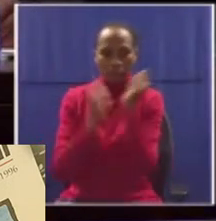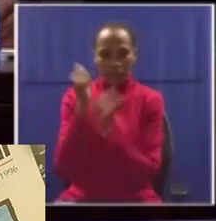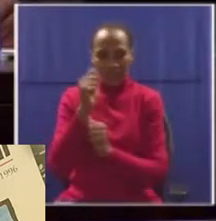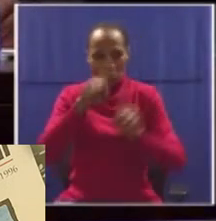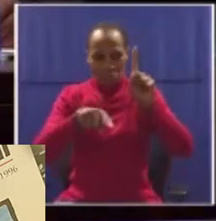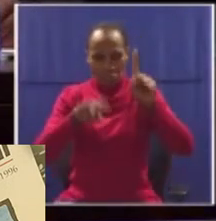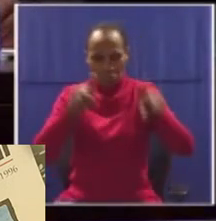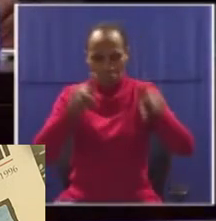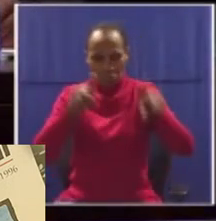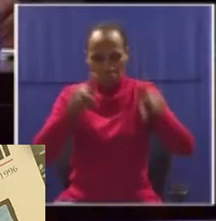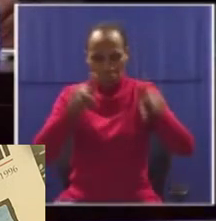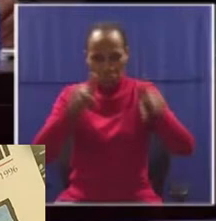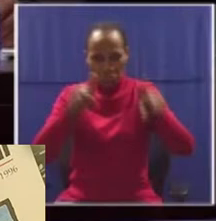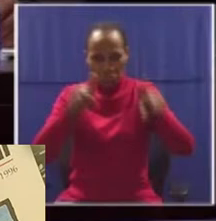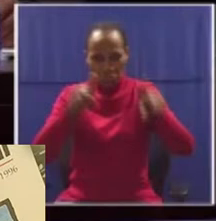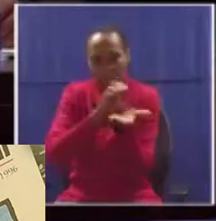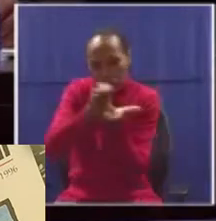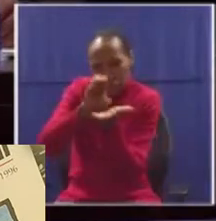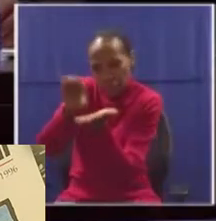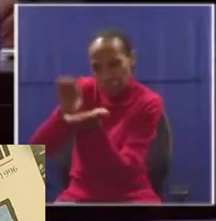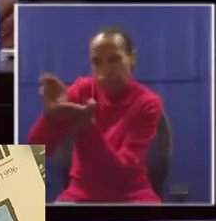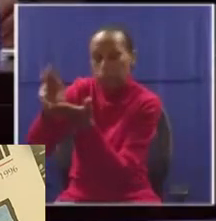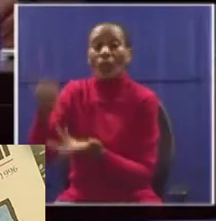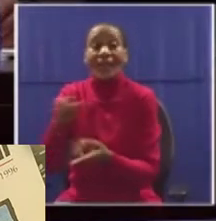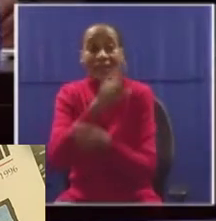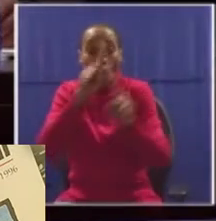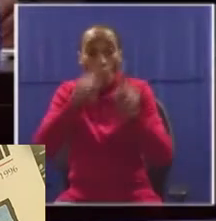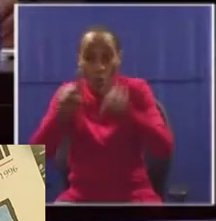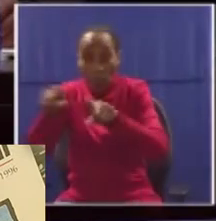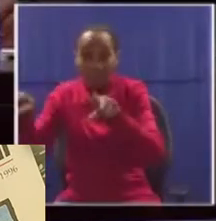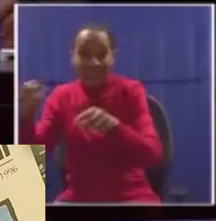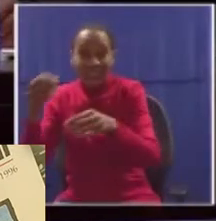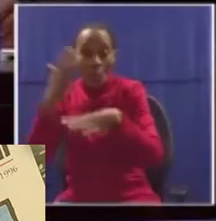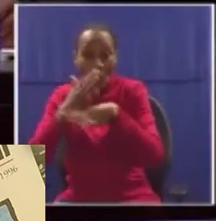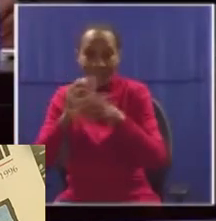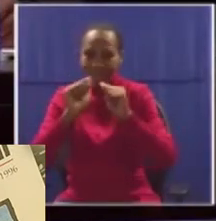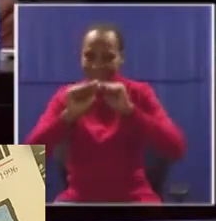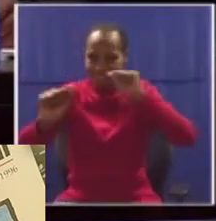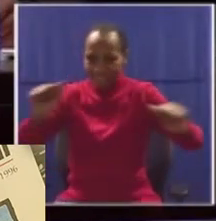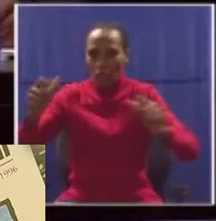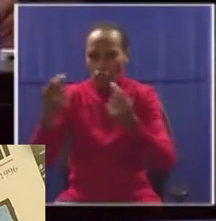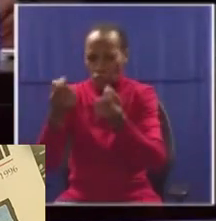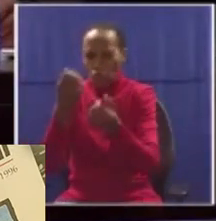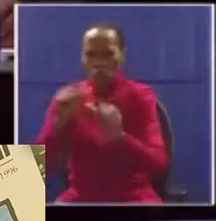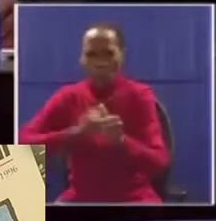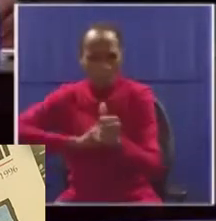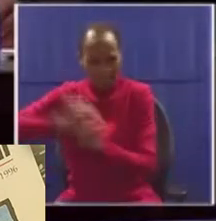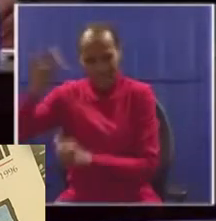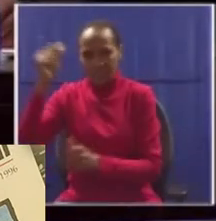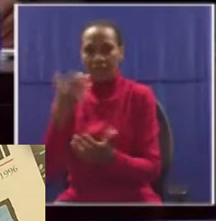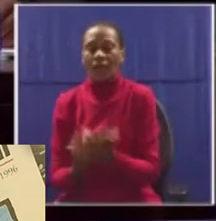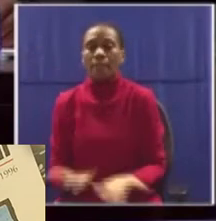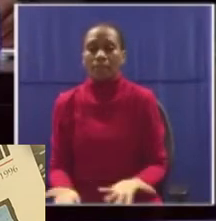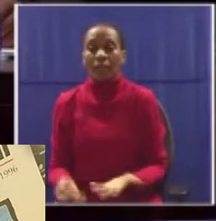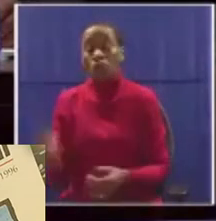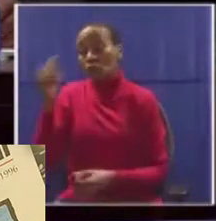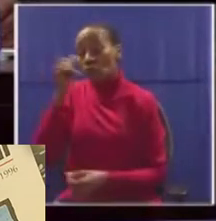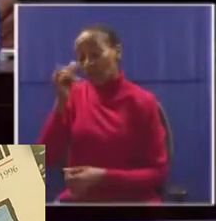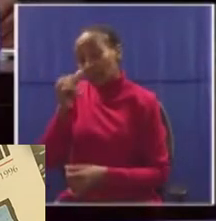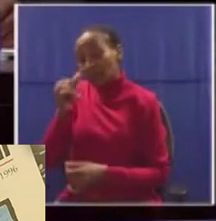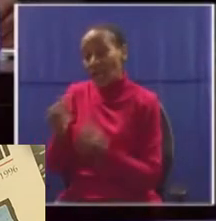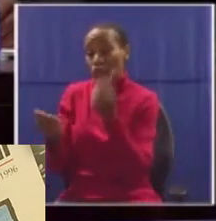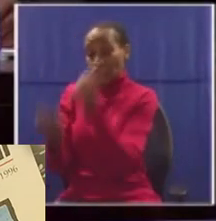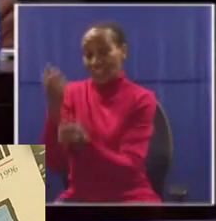these resources are directing to us strengthening these institutions teams with with criminal justice system